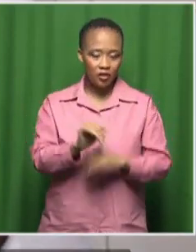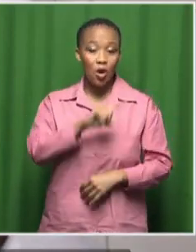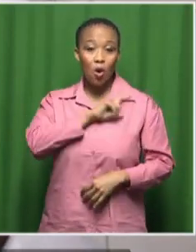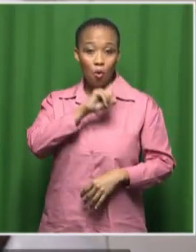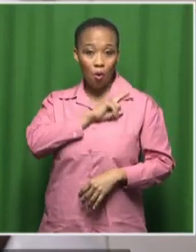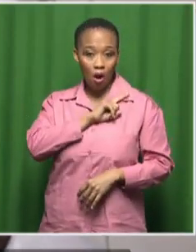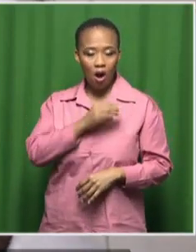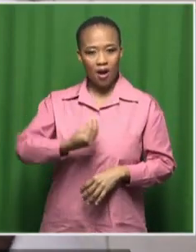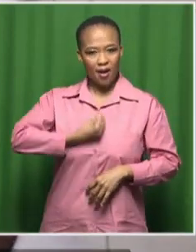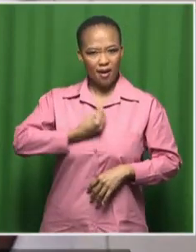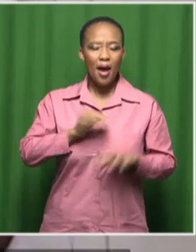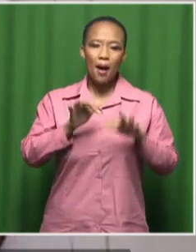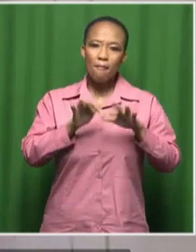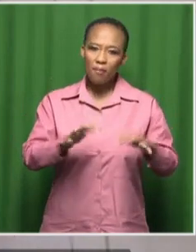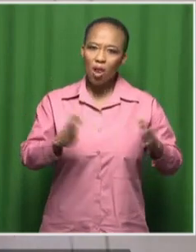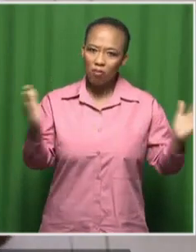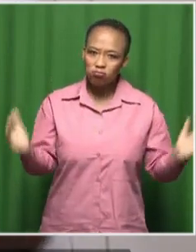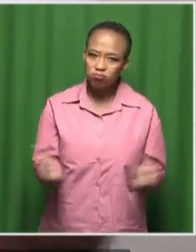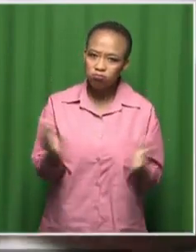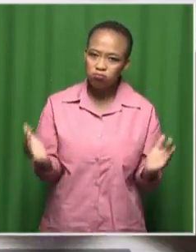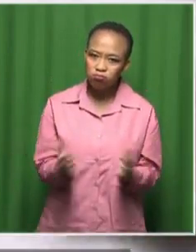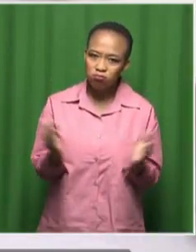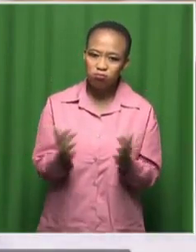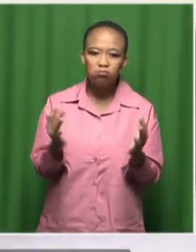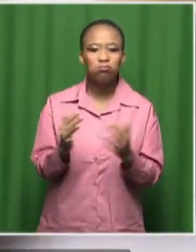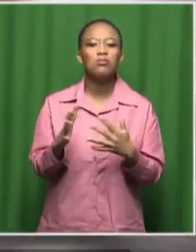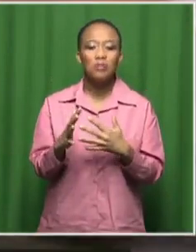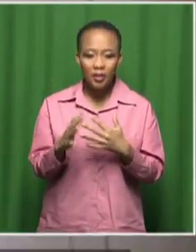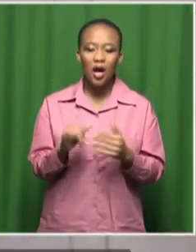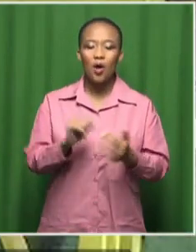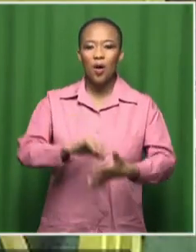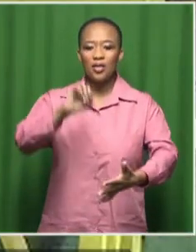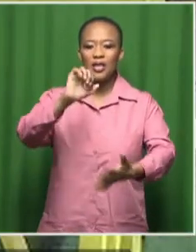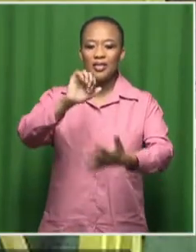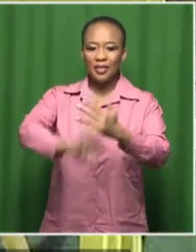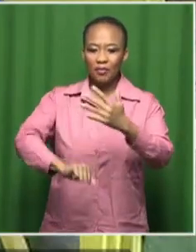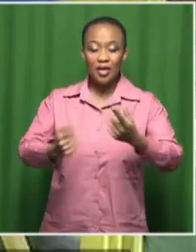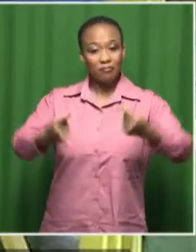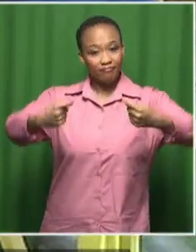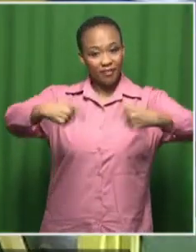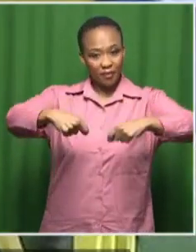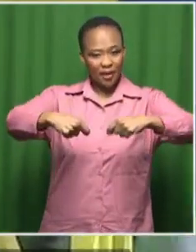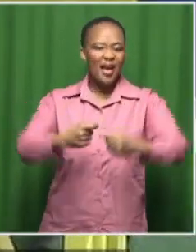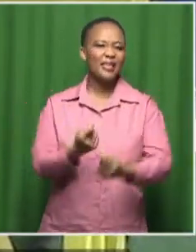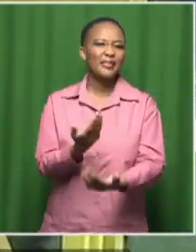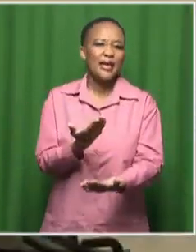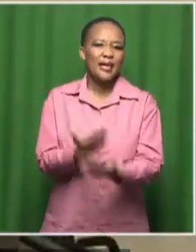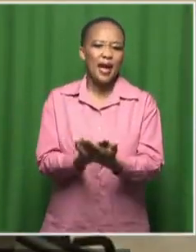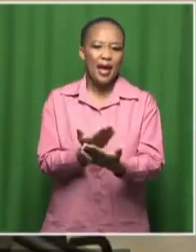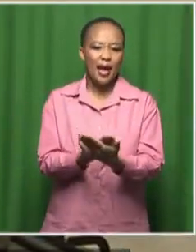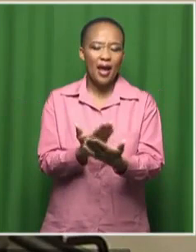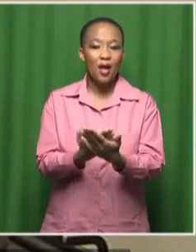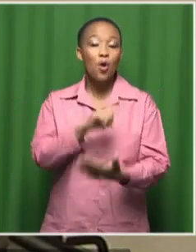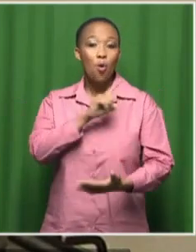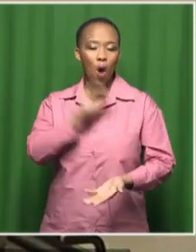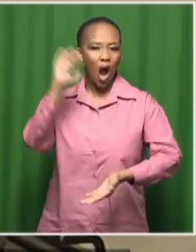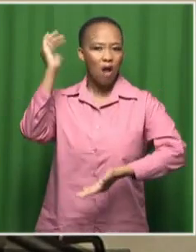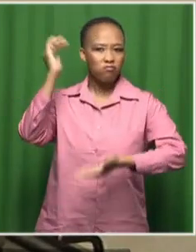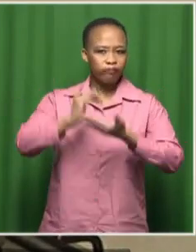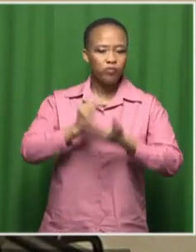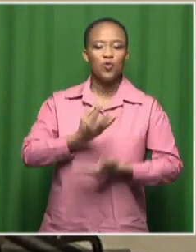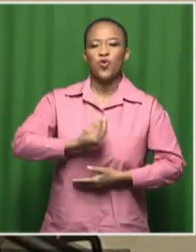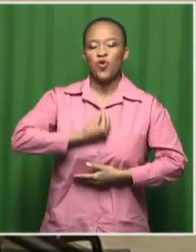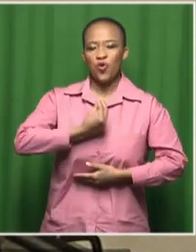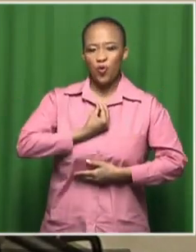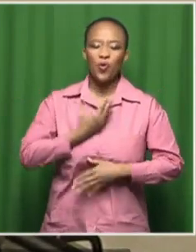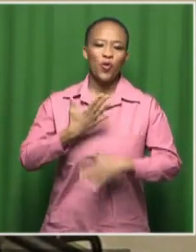by subsidizing their wages, in this way helping to make a dent in the country's high youth unemployment. Over the years, the government has